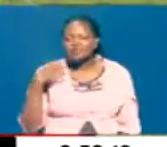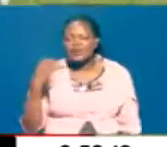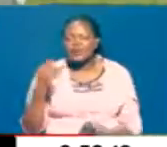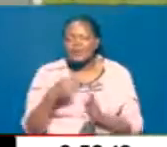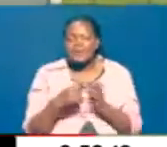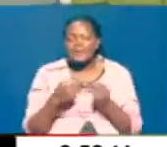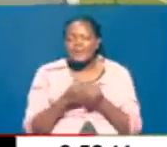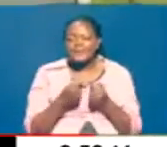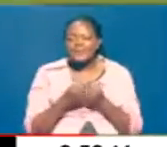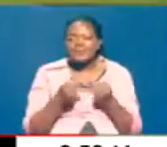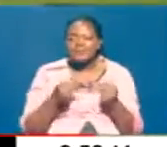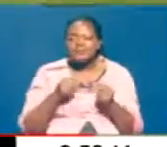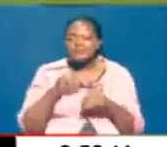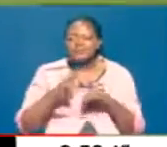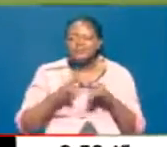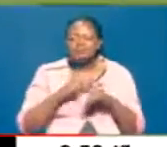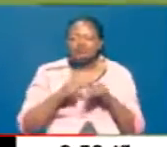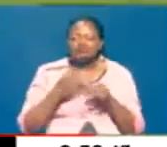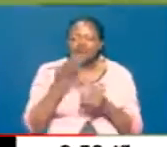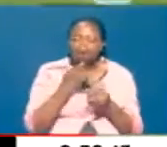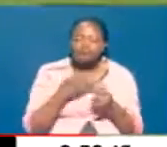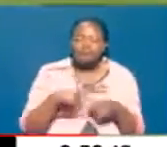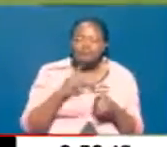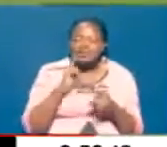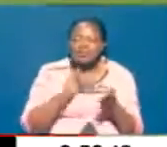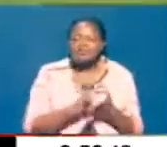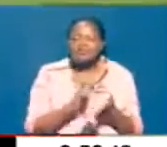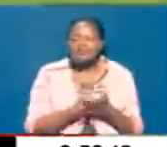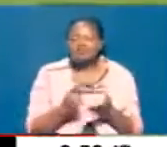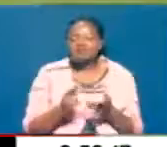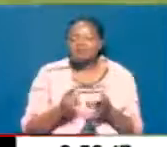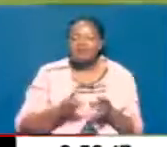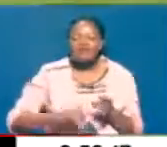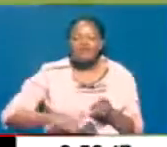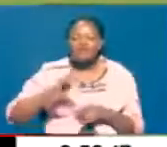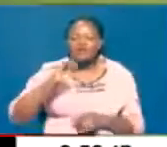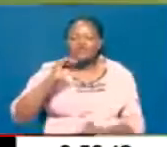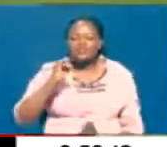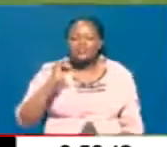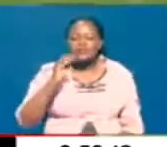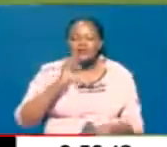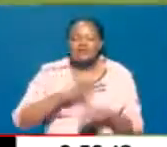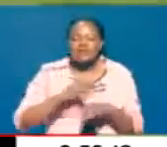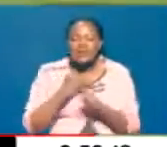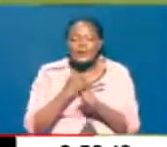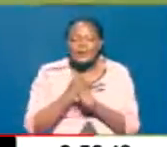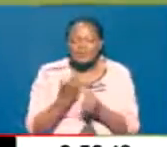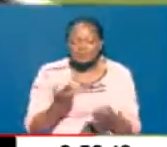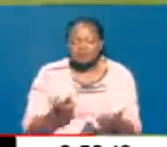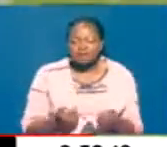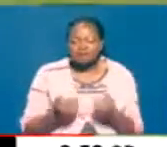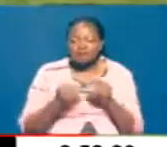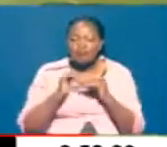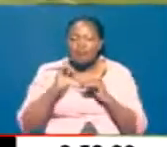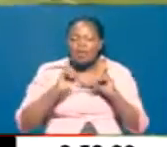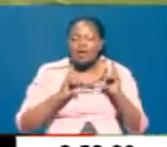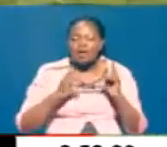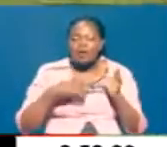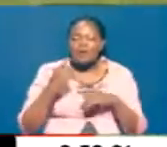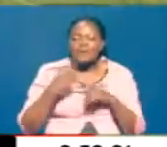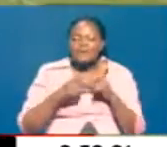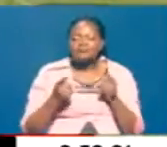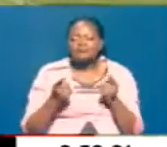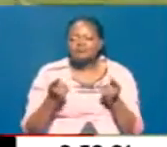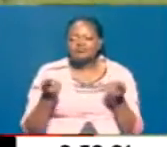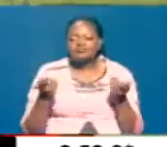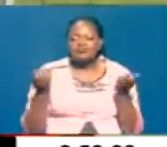Nyayo National Stadium. Matano says the late travel to Djibouti affected their performance, drawing 1-1 away. But he has a complete and